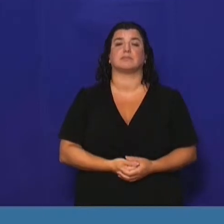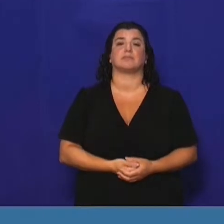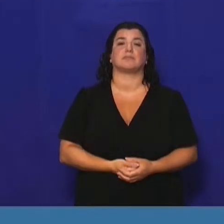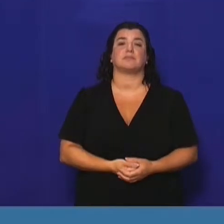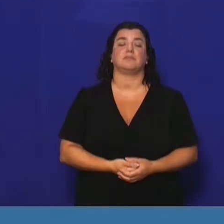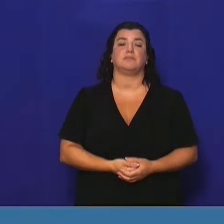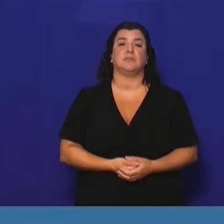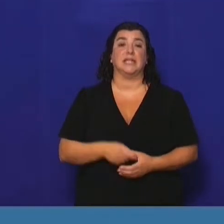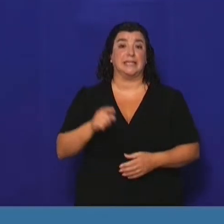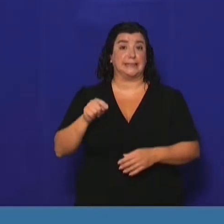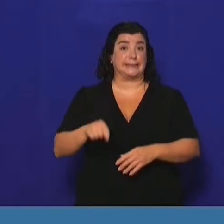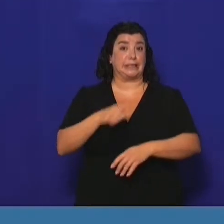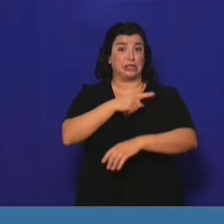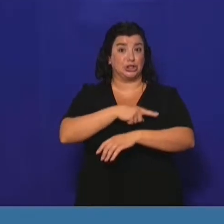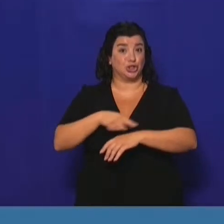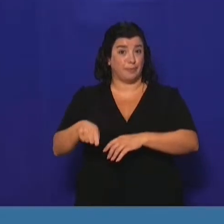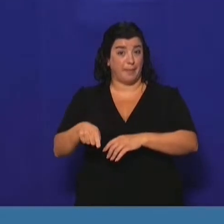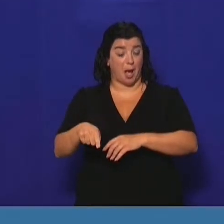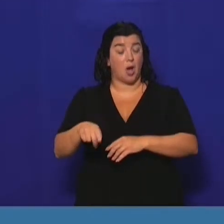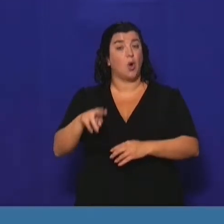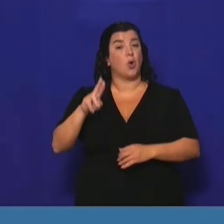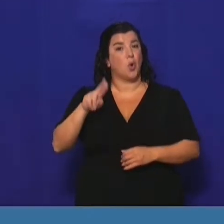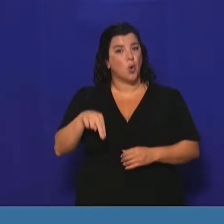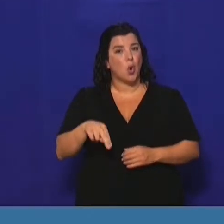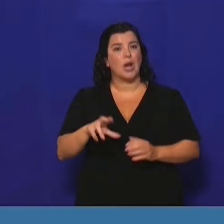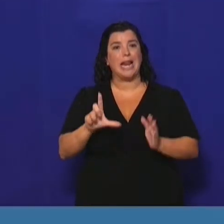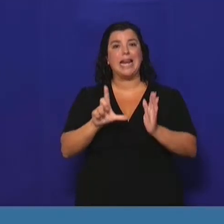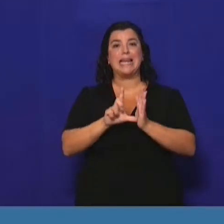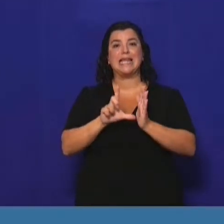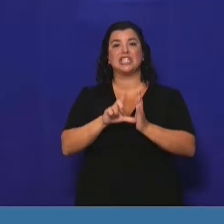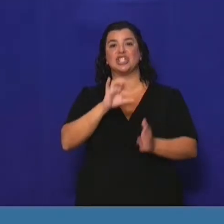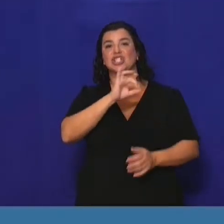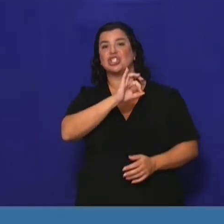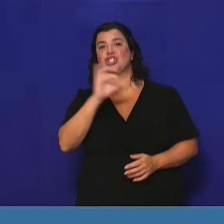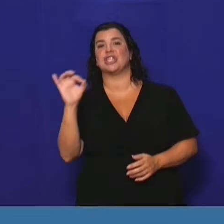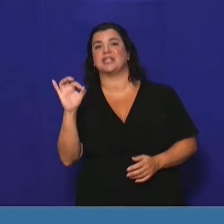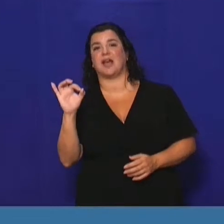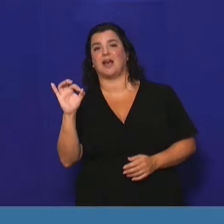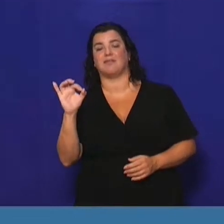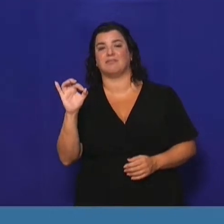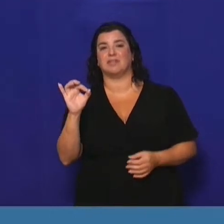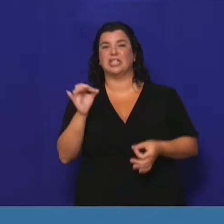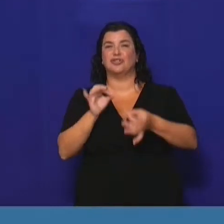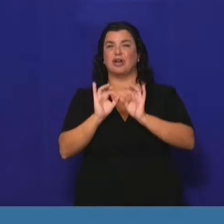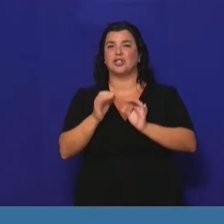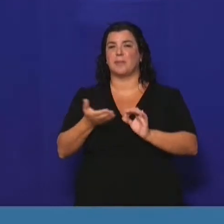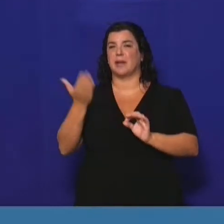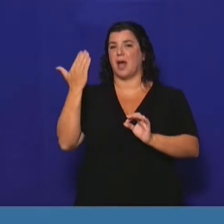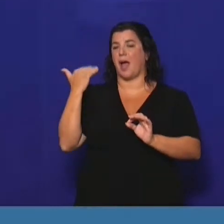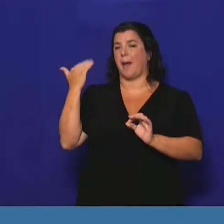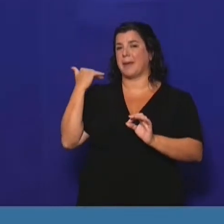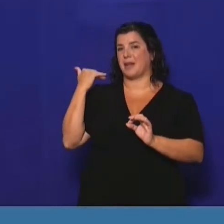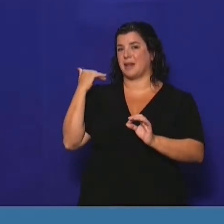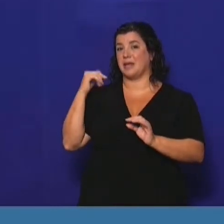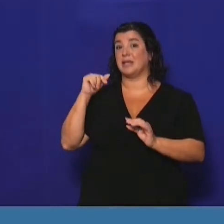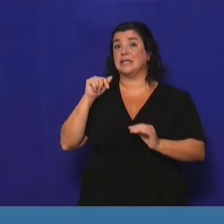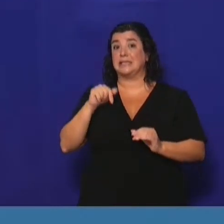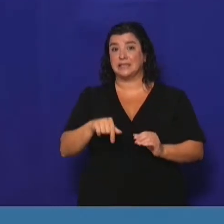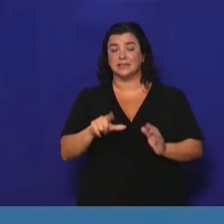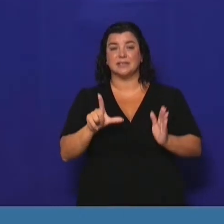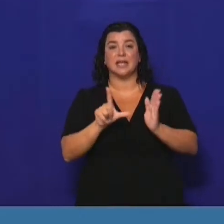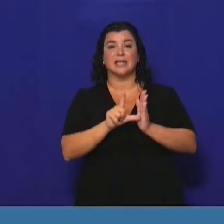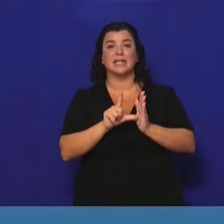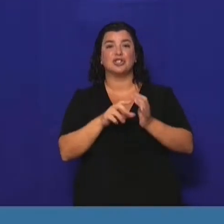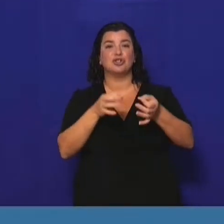Propju din il-ġimgħa wkoll ħarġet leġiżlazzjoni li ġiet aġġornata, leġiżlazzjoni fejn aħna konna